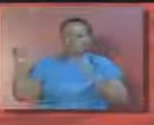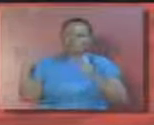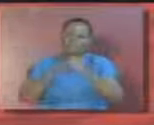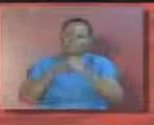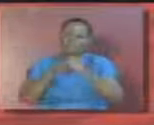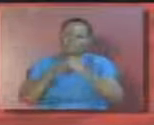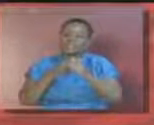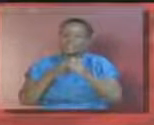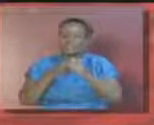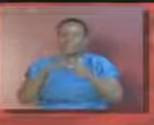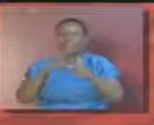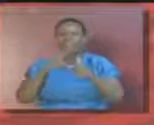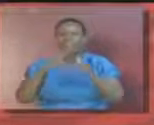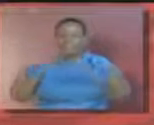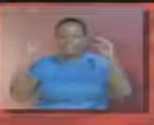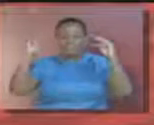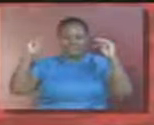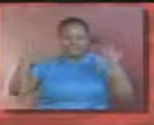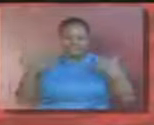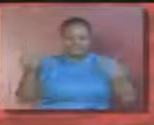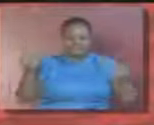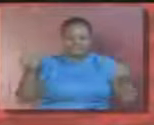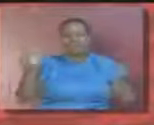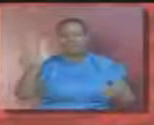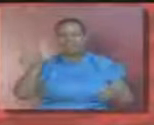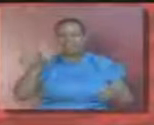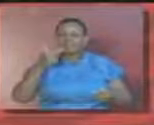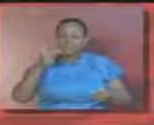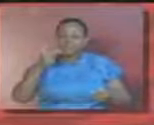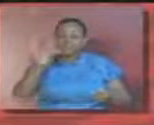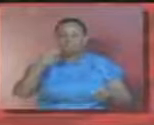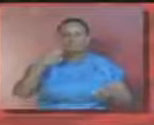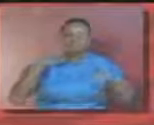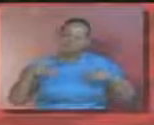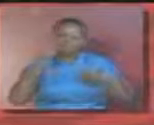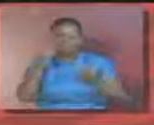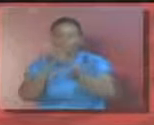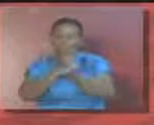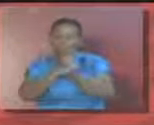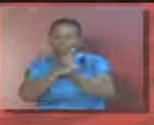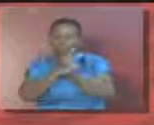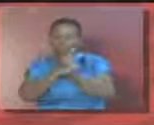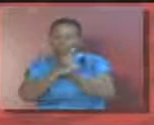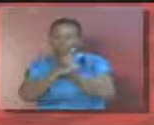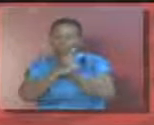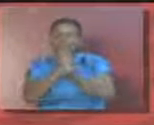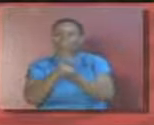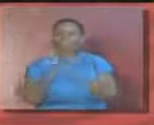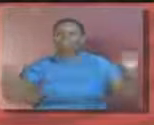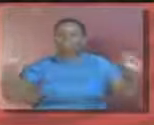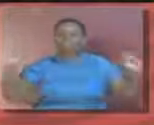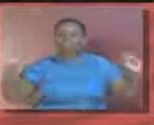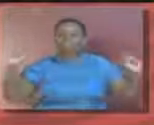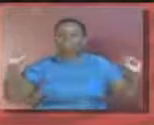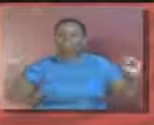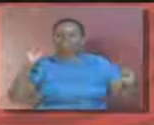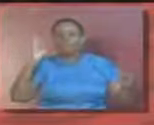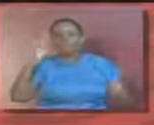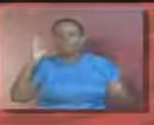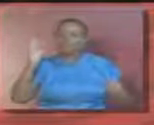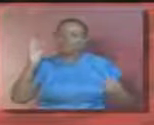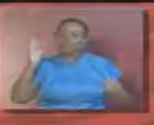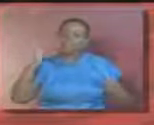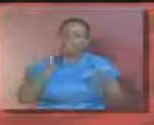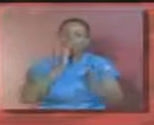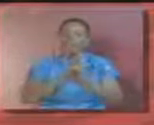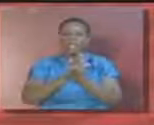Health in Trinidad and Tobago are very safe and effective to prevent COVID-19. So no, you